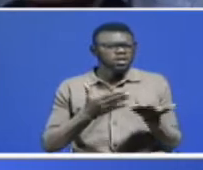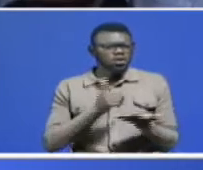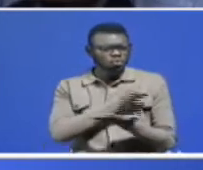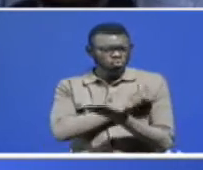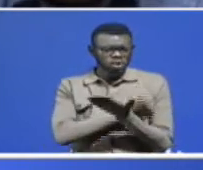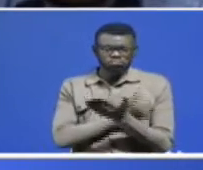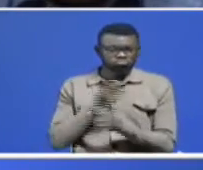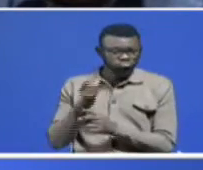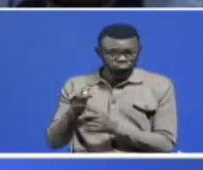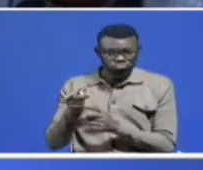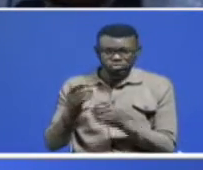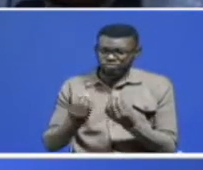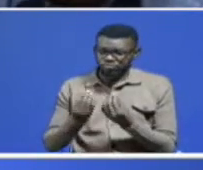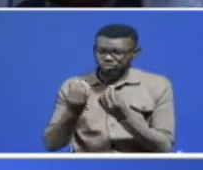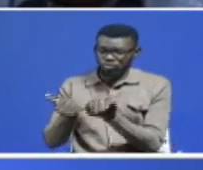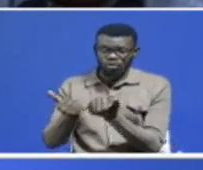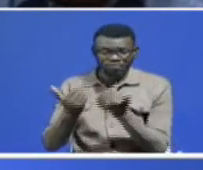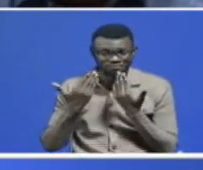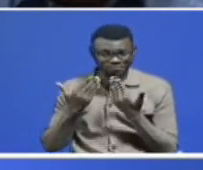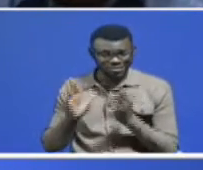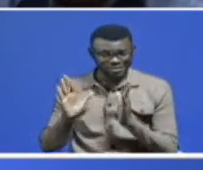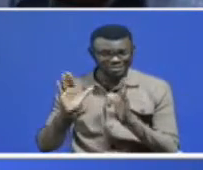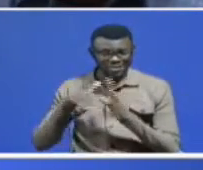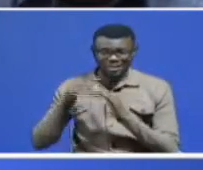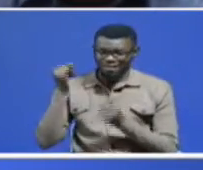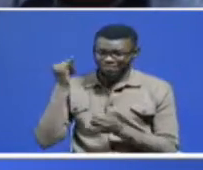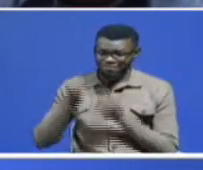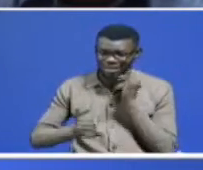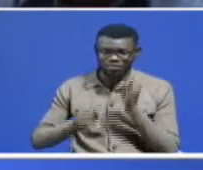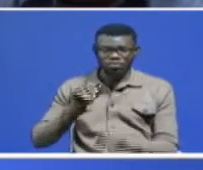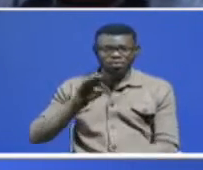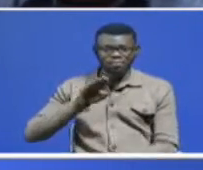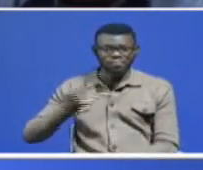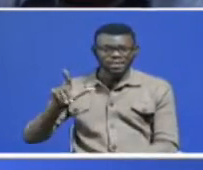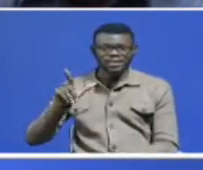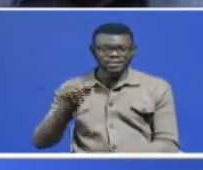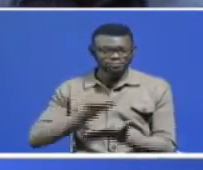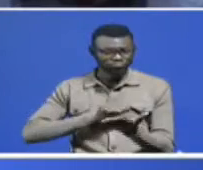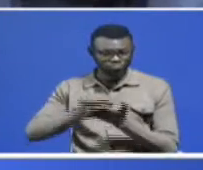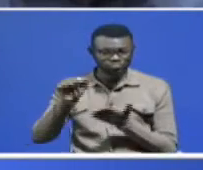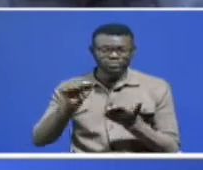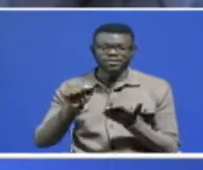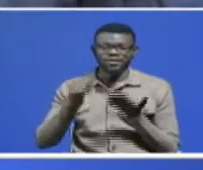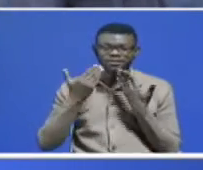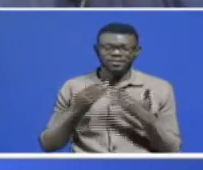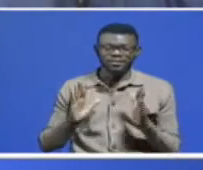any way in the final draft bill that has been published?